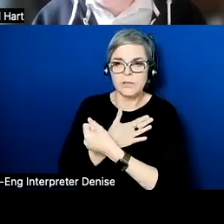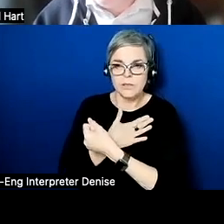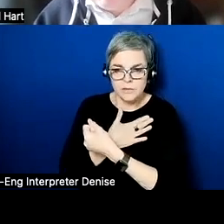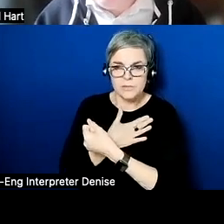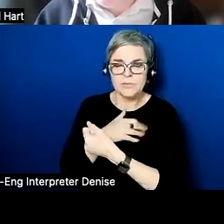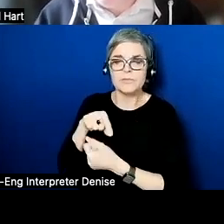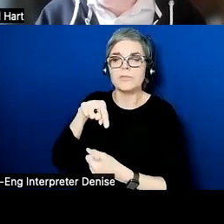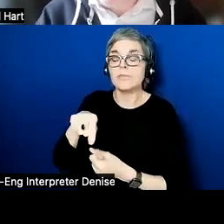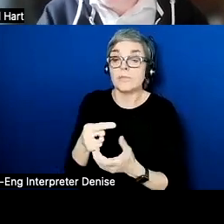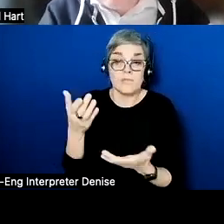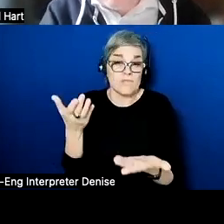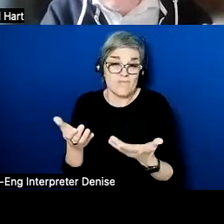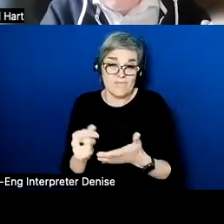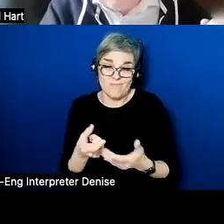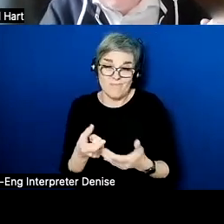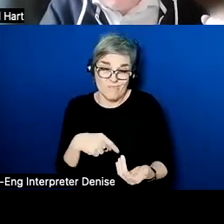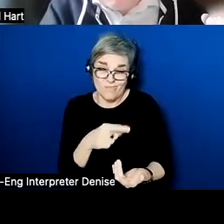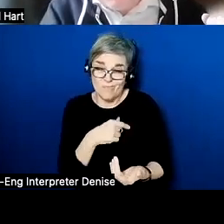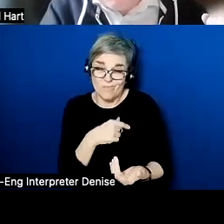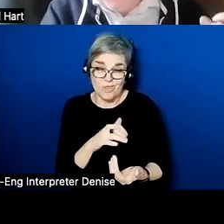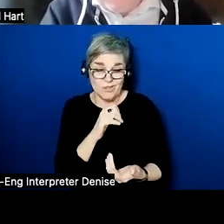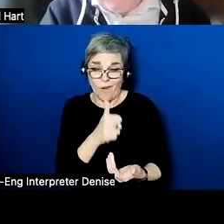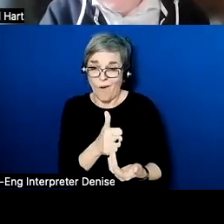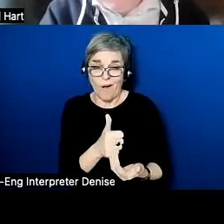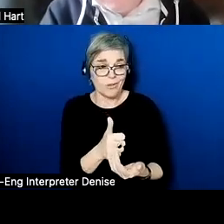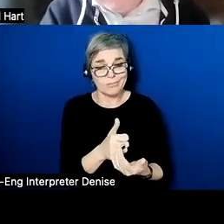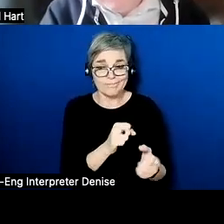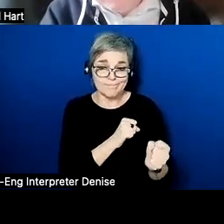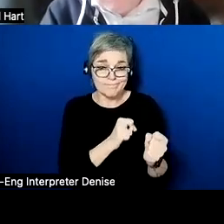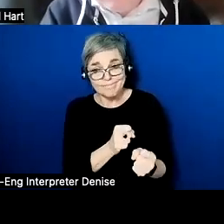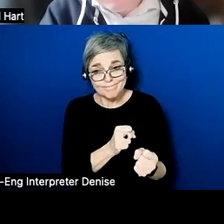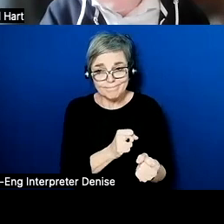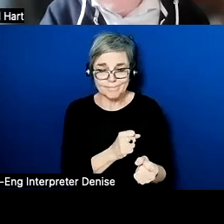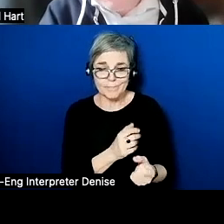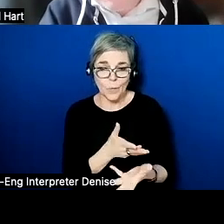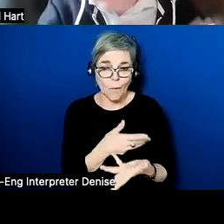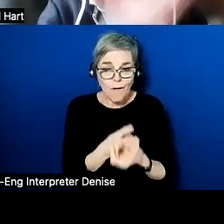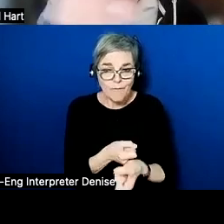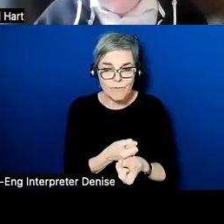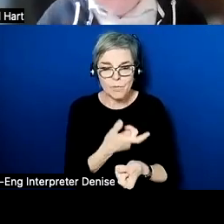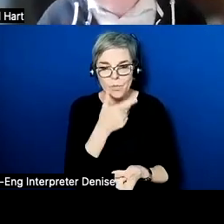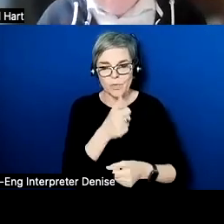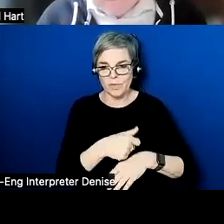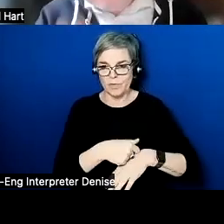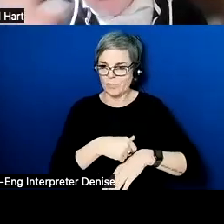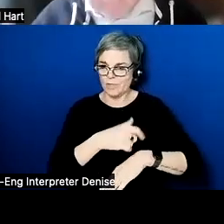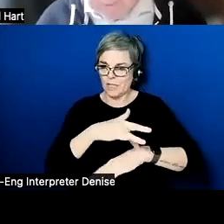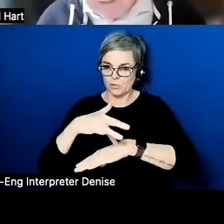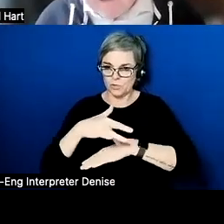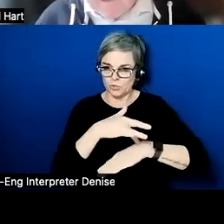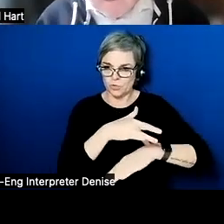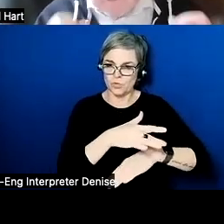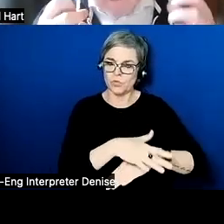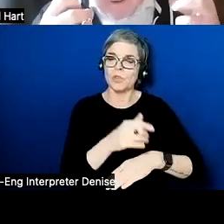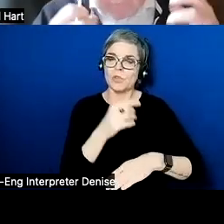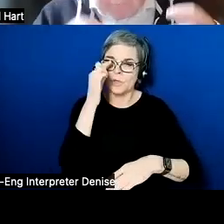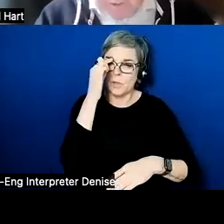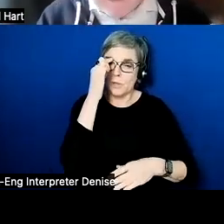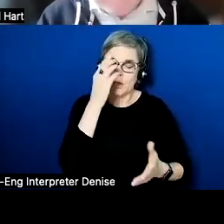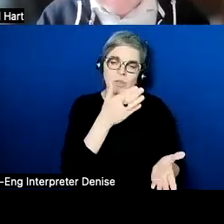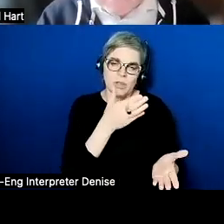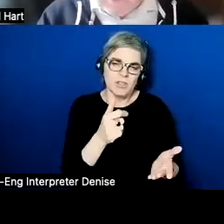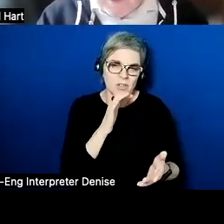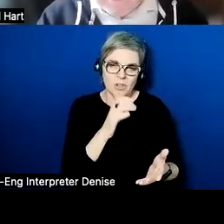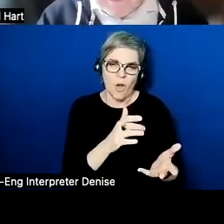be our strength in the same way that neurologically and cognitively, and I will come back to that later, for